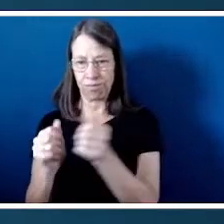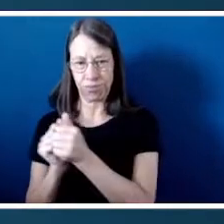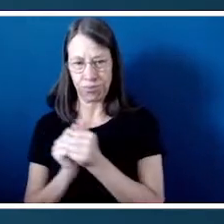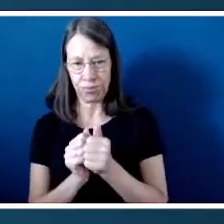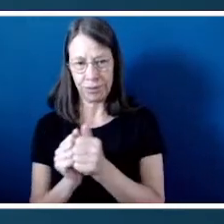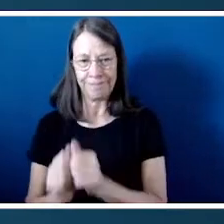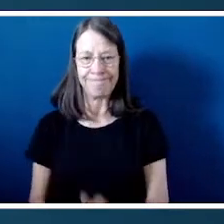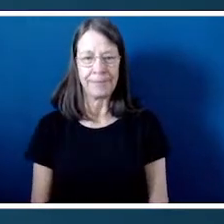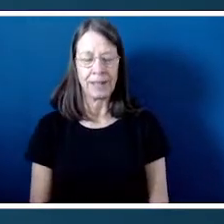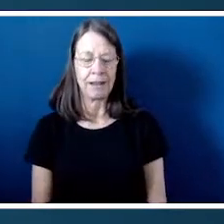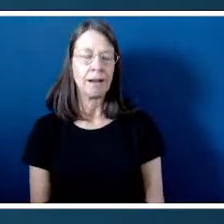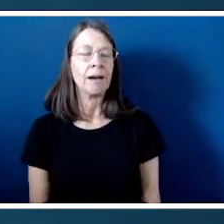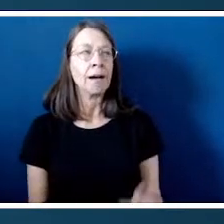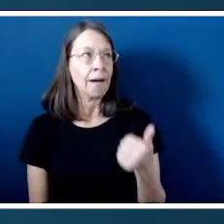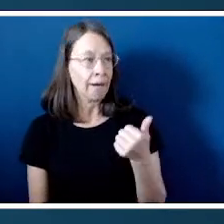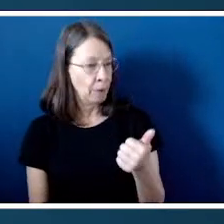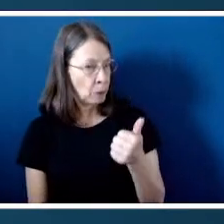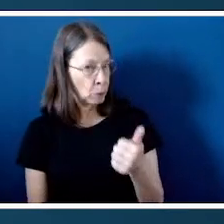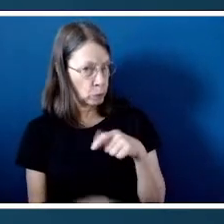Very good question.